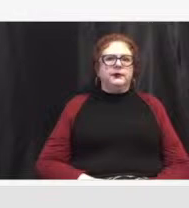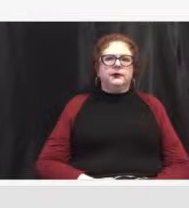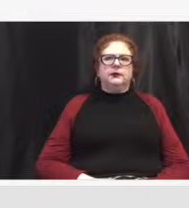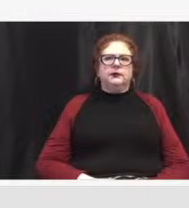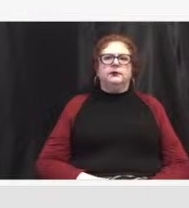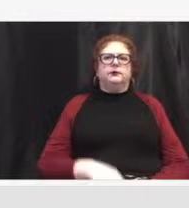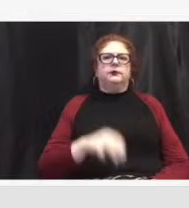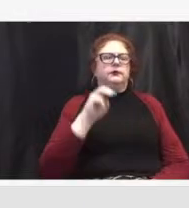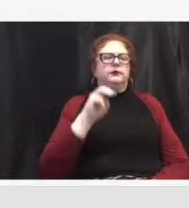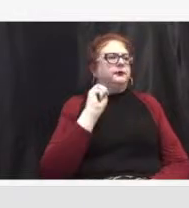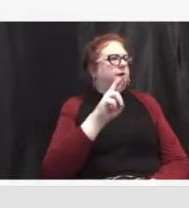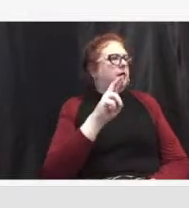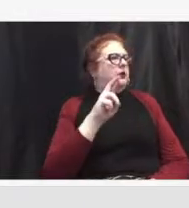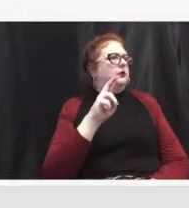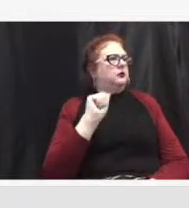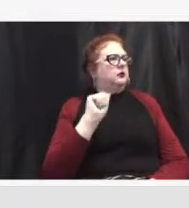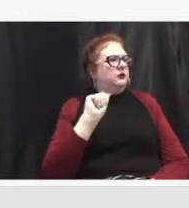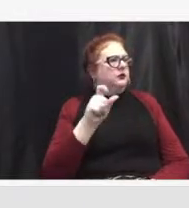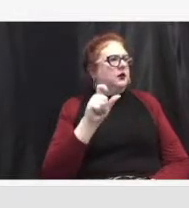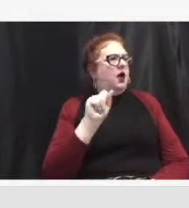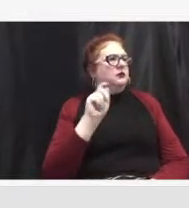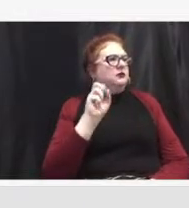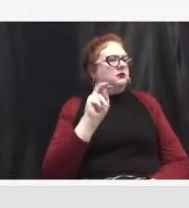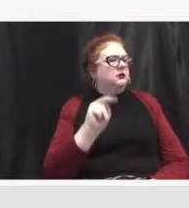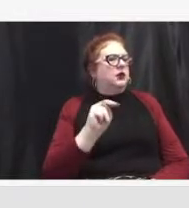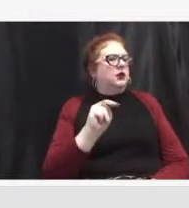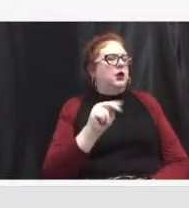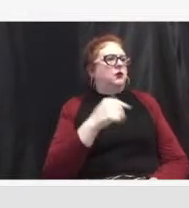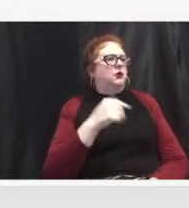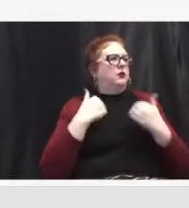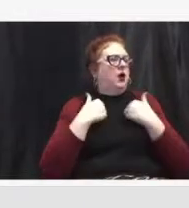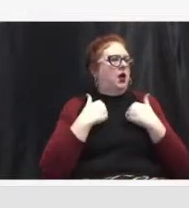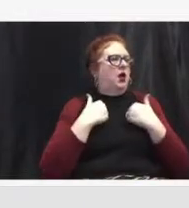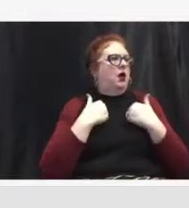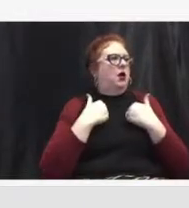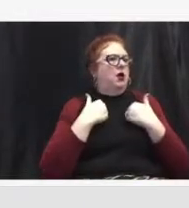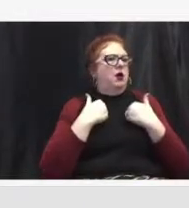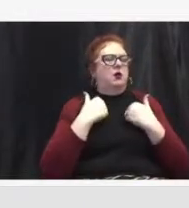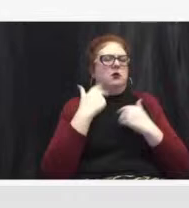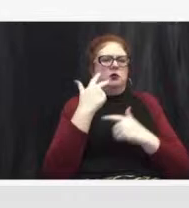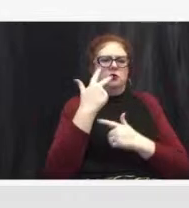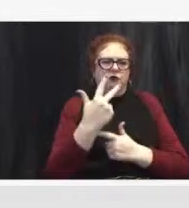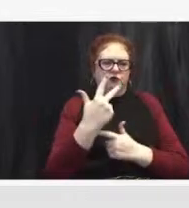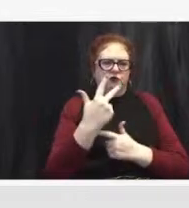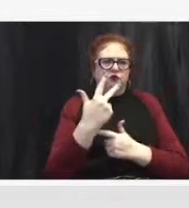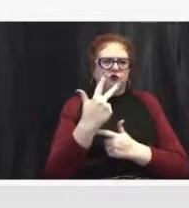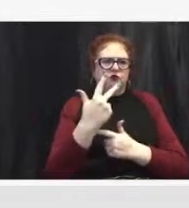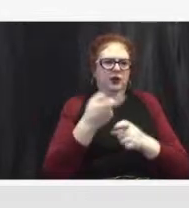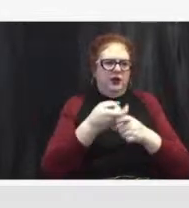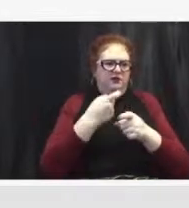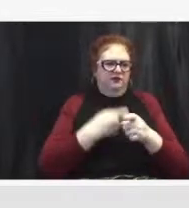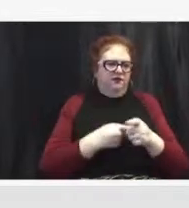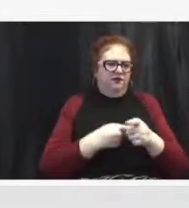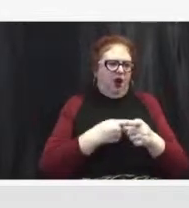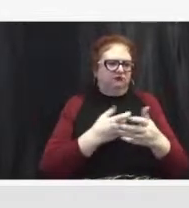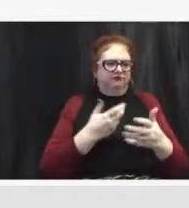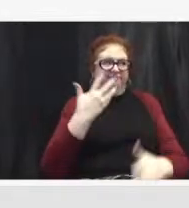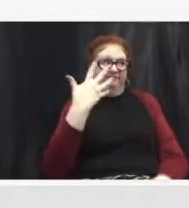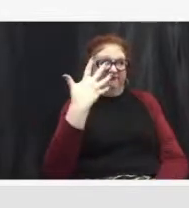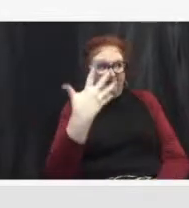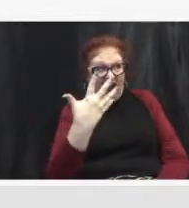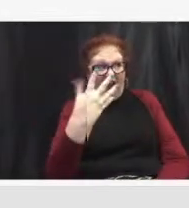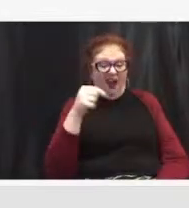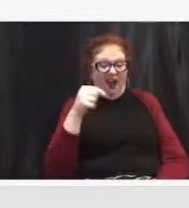And Mr. Saxon, I mean, you've had 3 out of, I don't know, we'll just say 5 surrounding neighbors